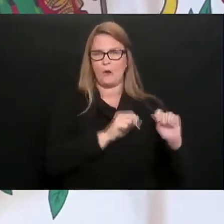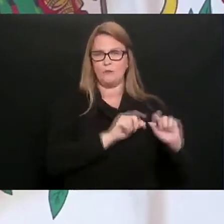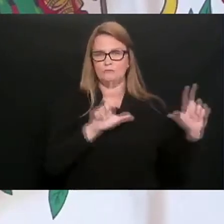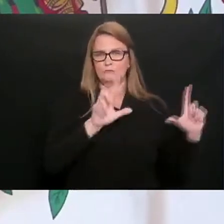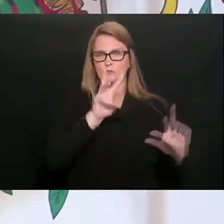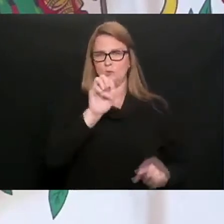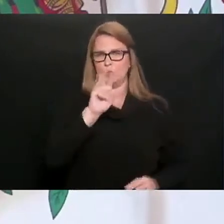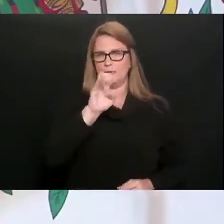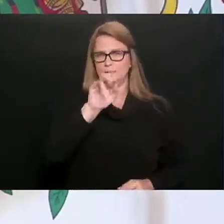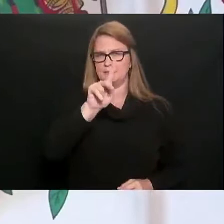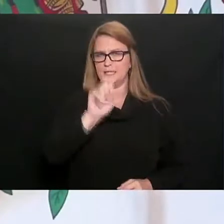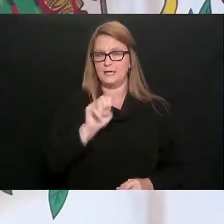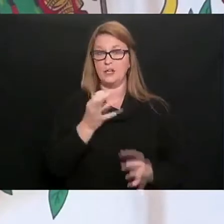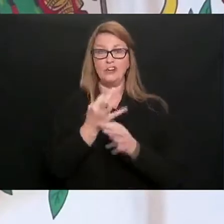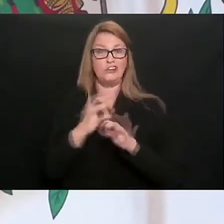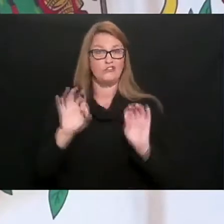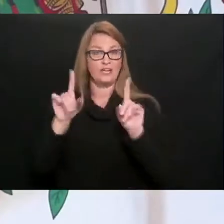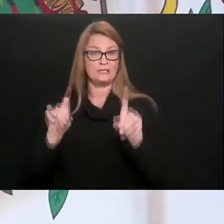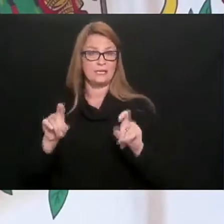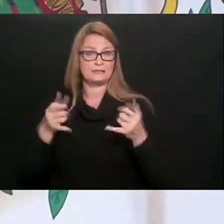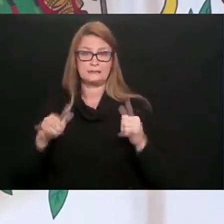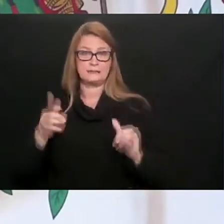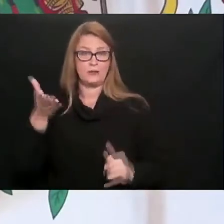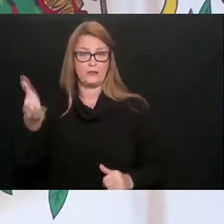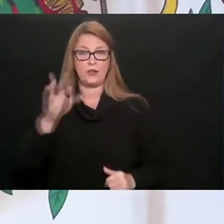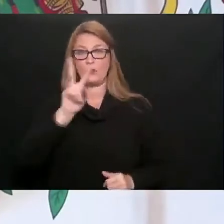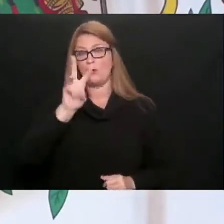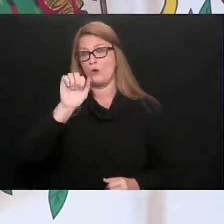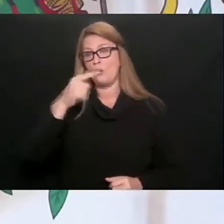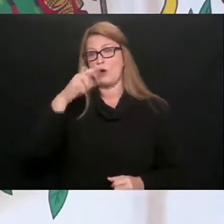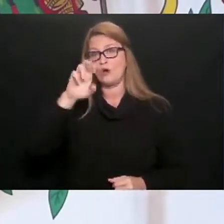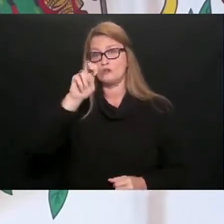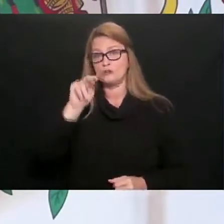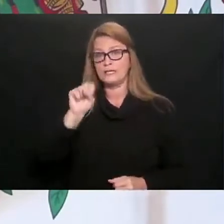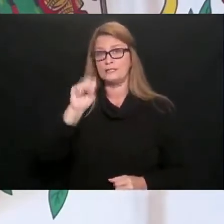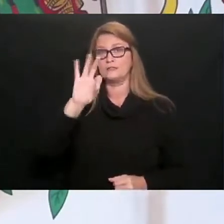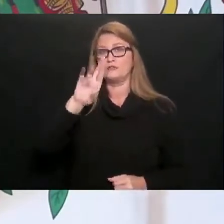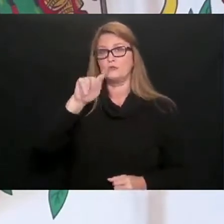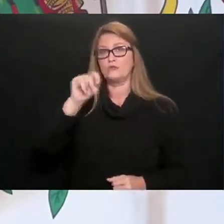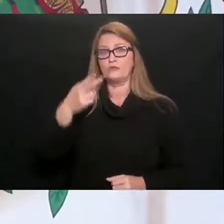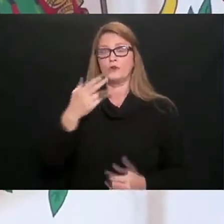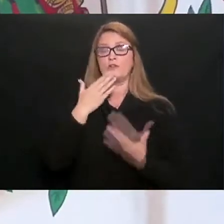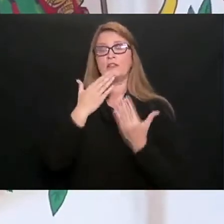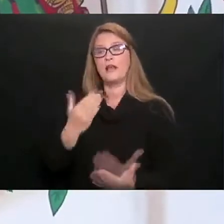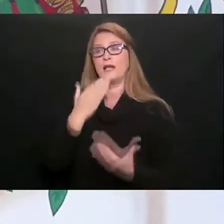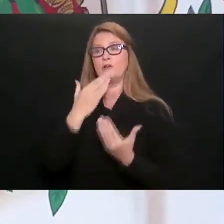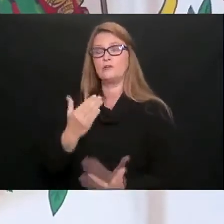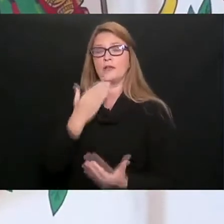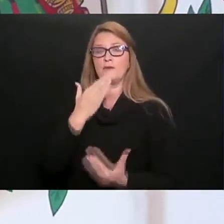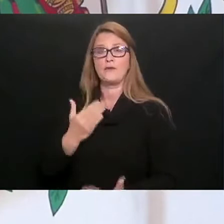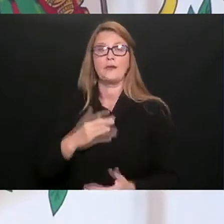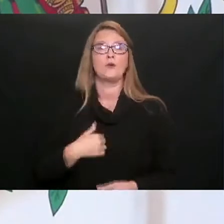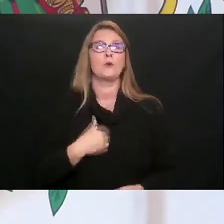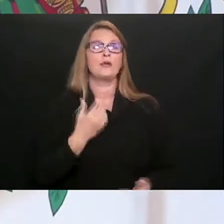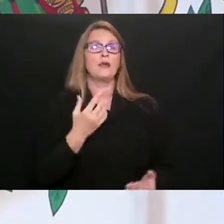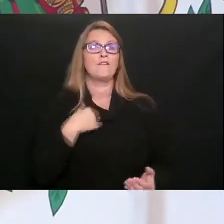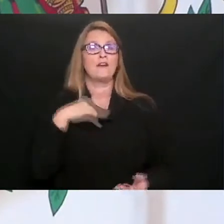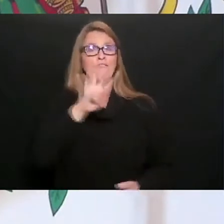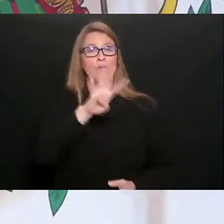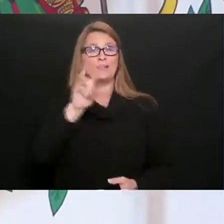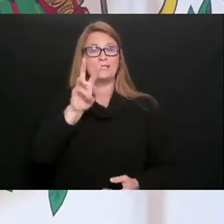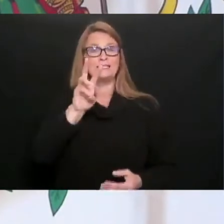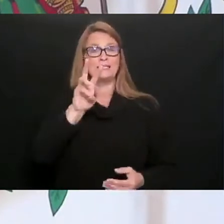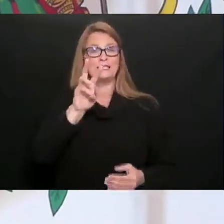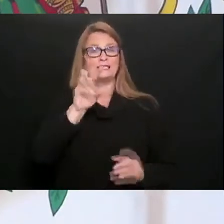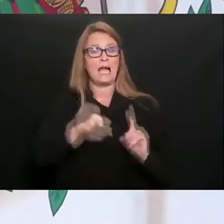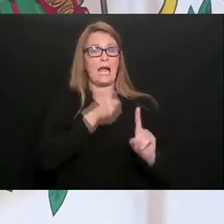All the free testing still available. Walgreens and Fruits, we thank you over and over. We have 46 outbreaks in our